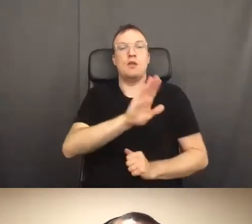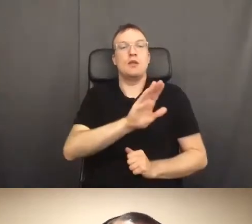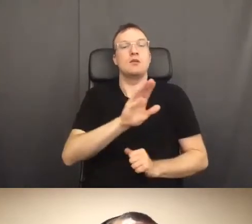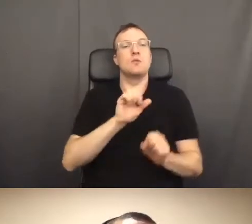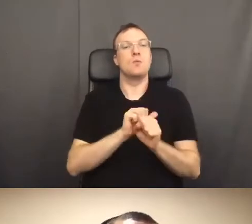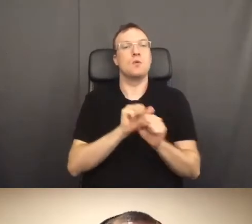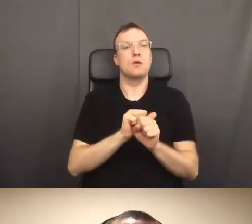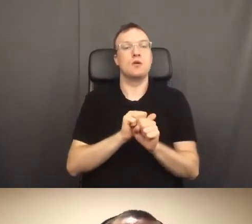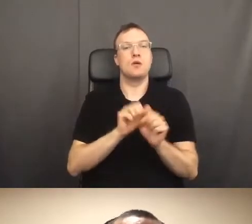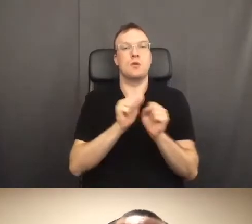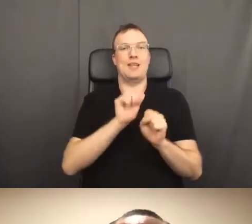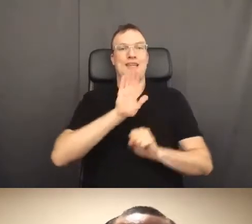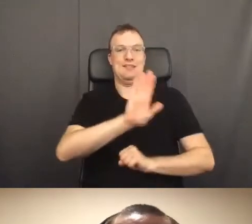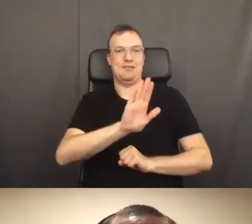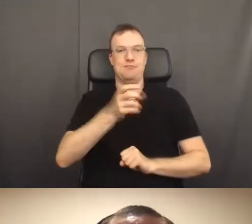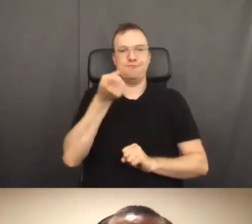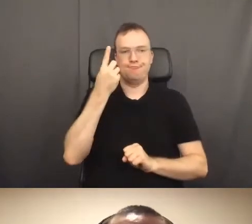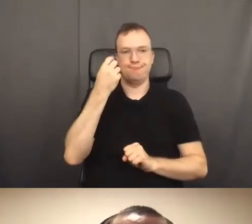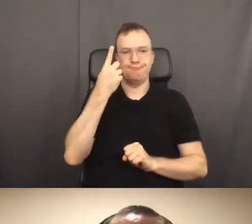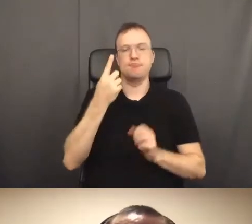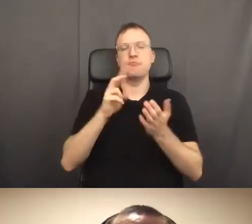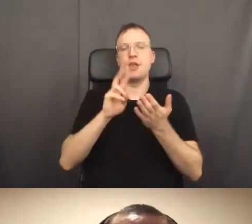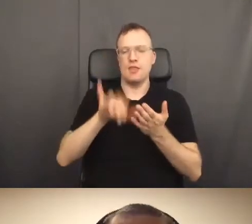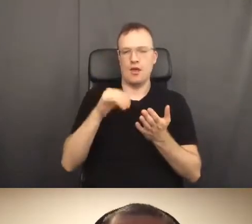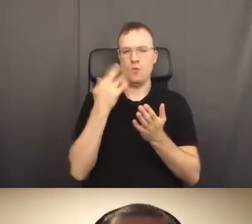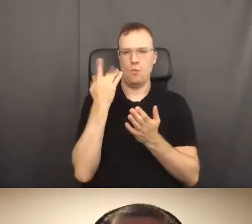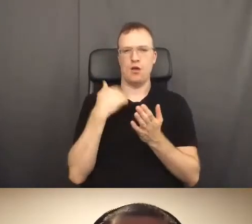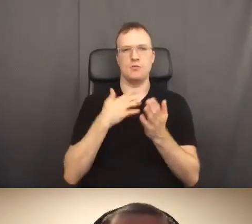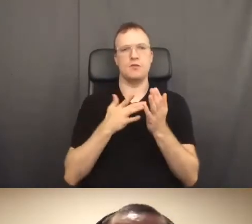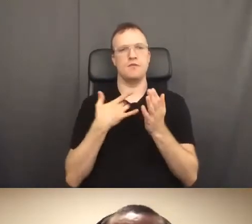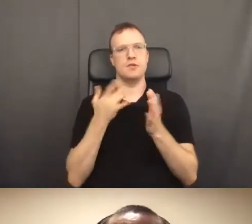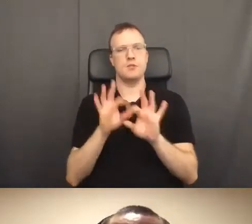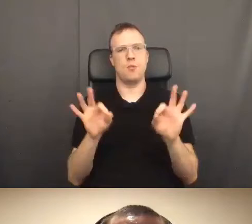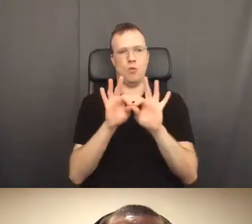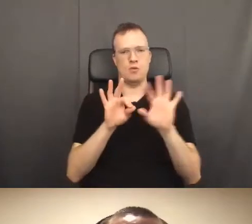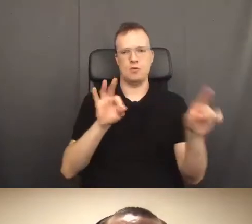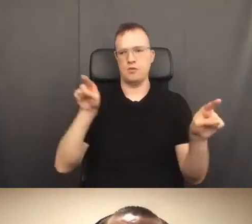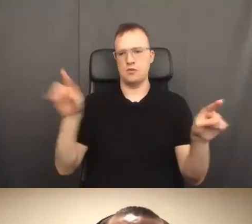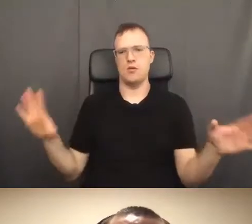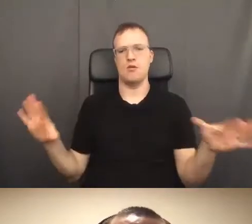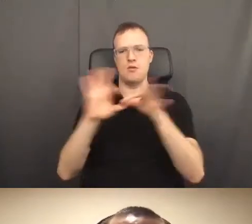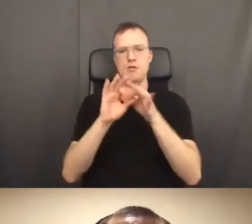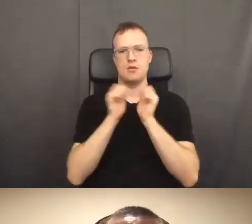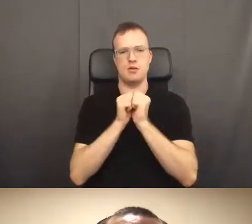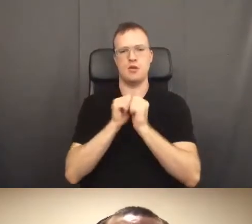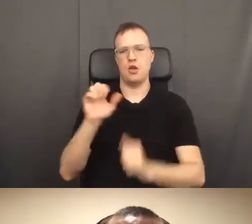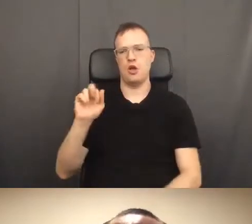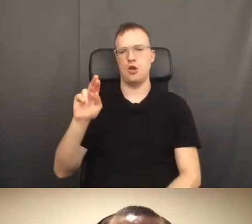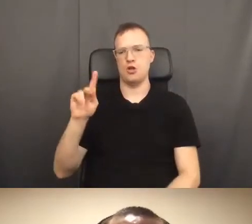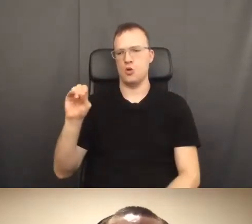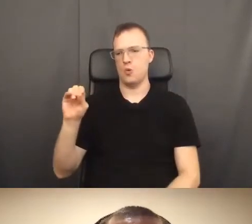and then with his own understanding. So that's why I wanted to connect these two together, Arto Lindsay and